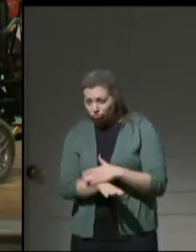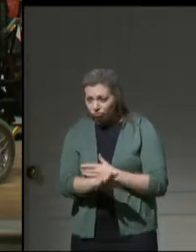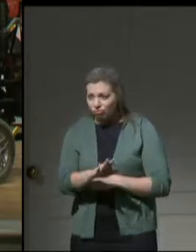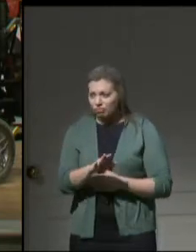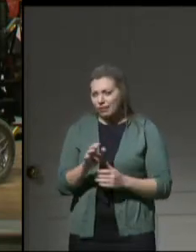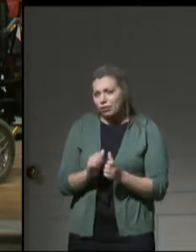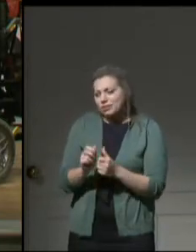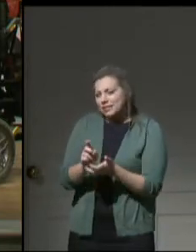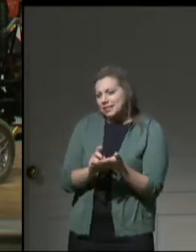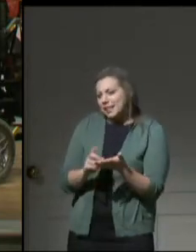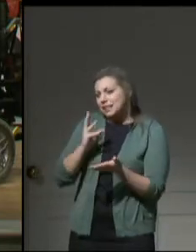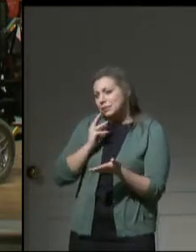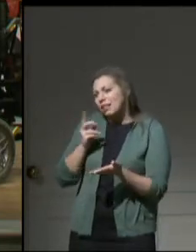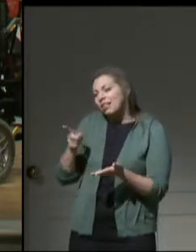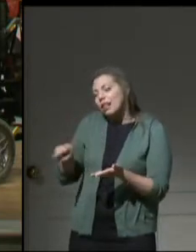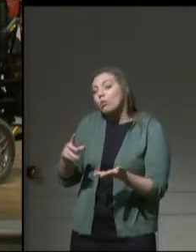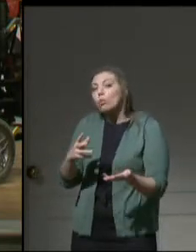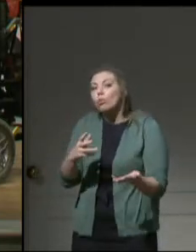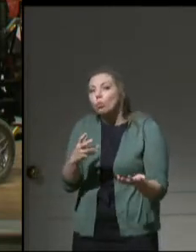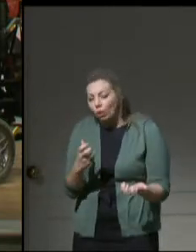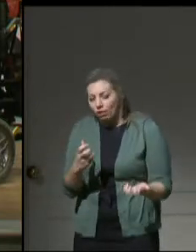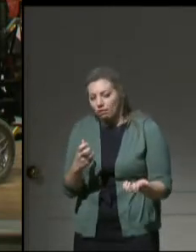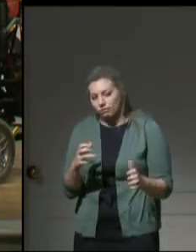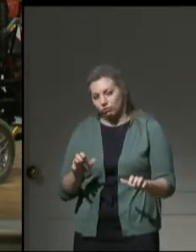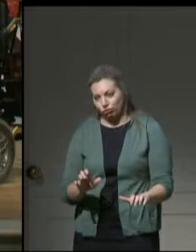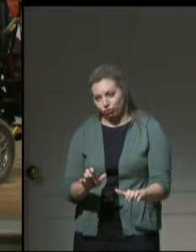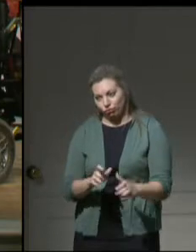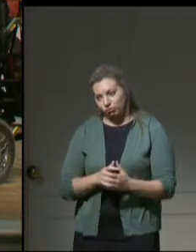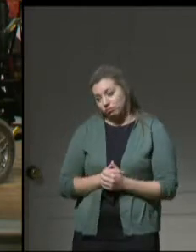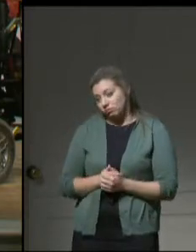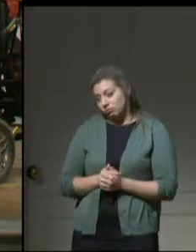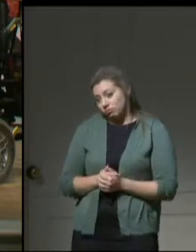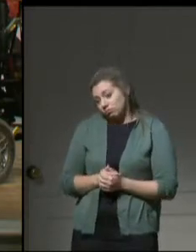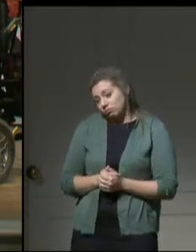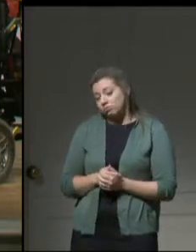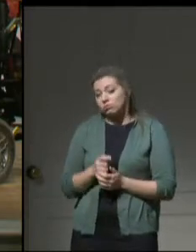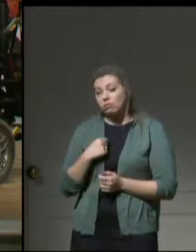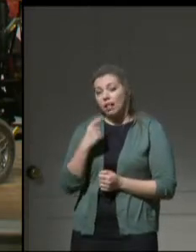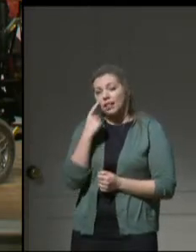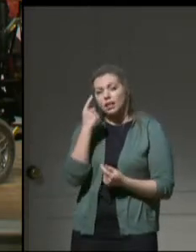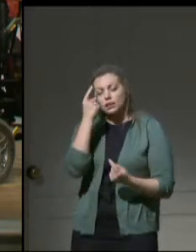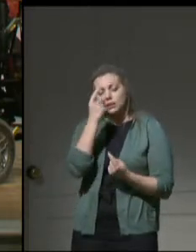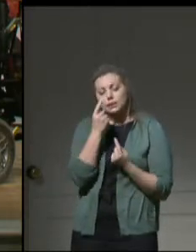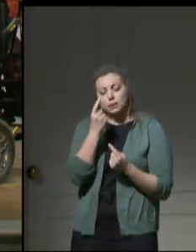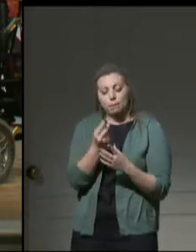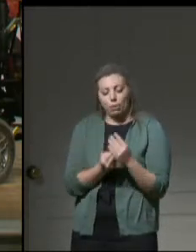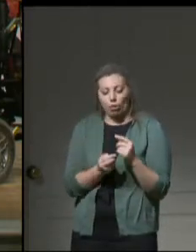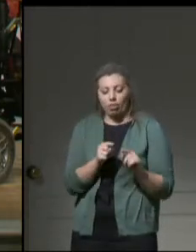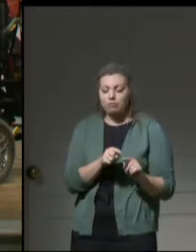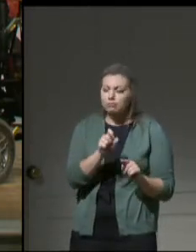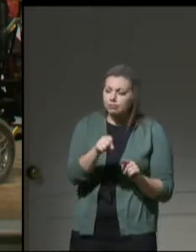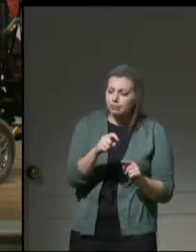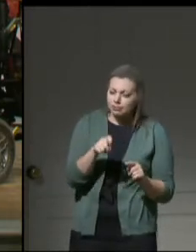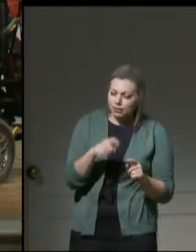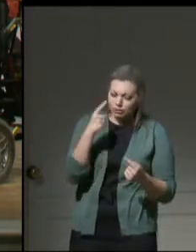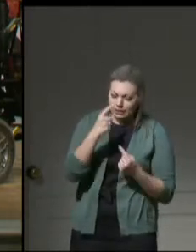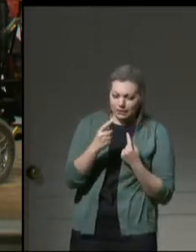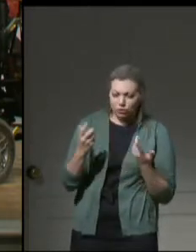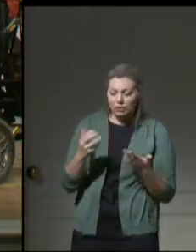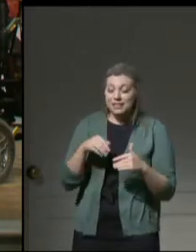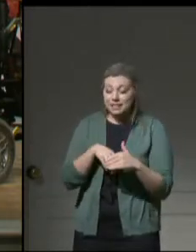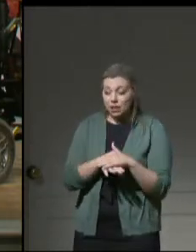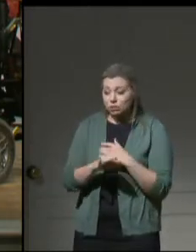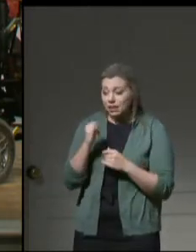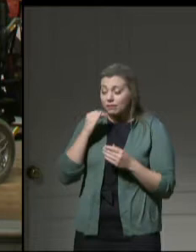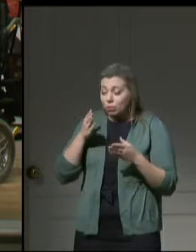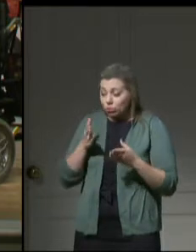an experience that they will then want to do? And so I think thinking about both, right? Like you need to think about accessibility so